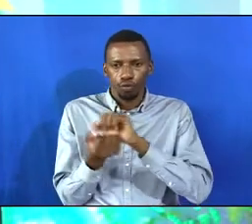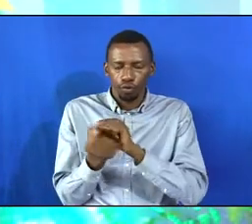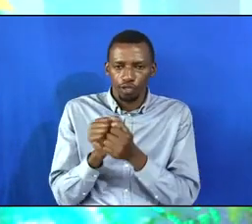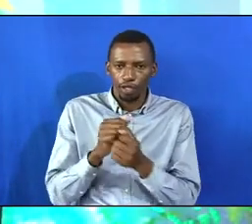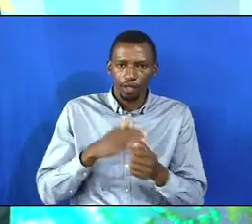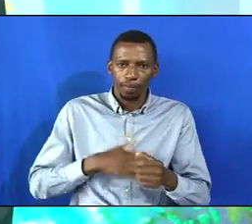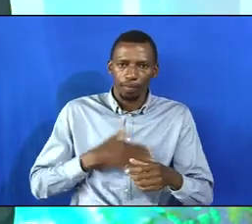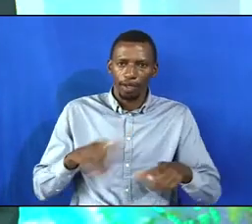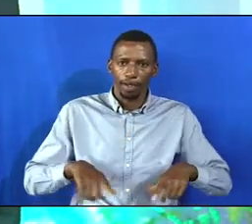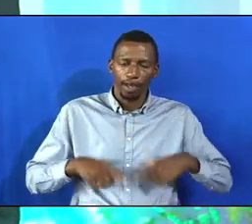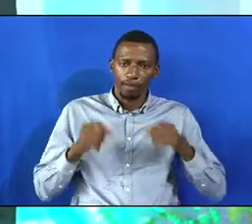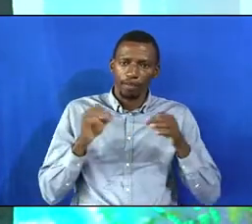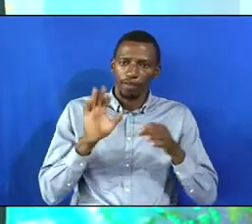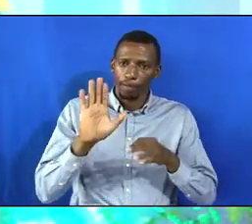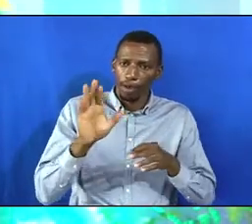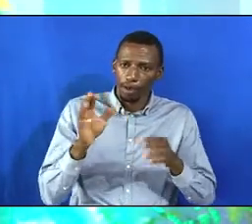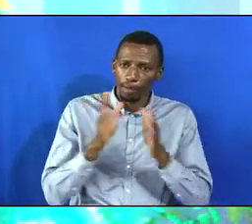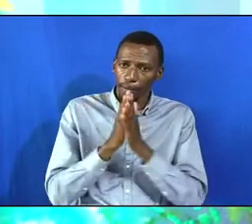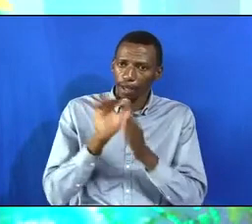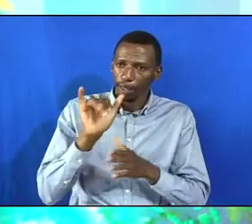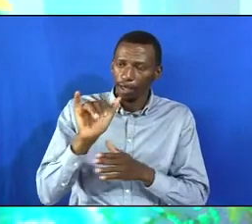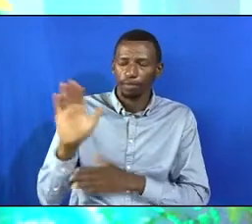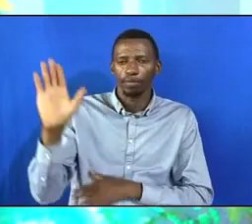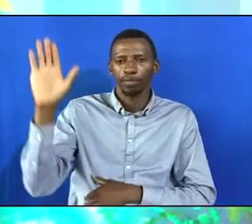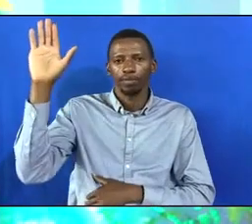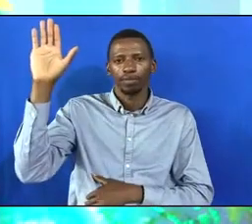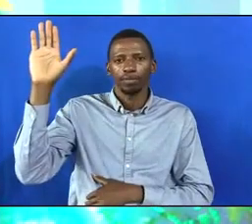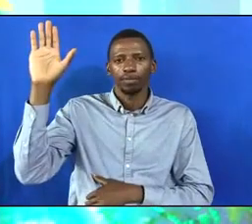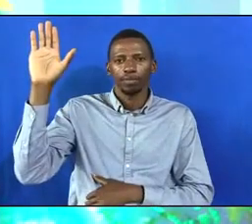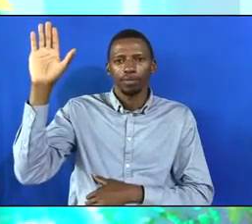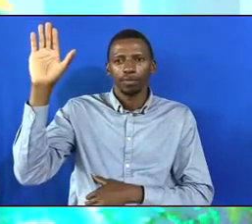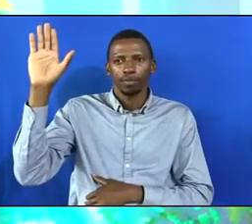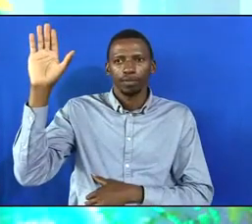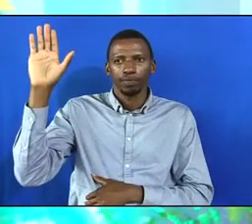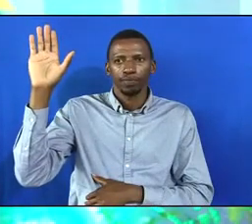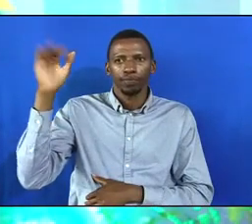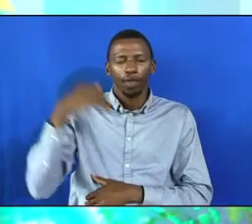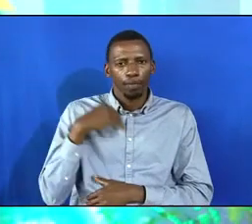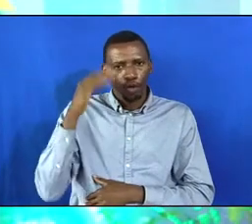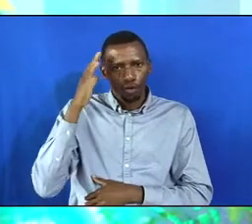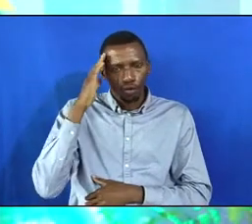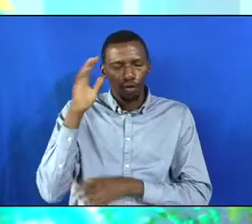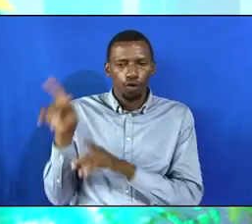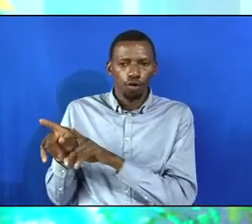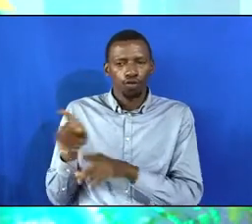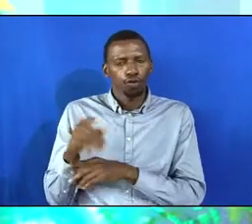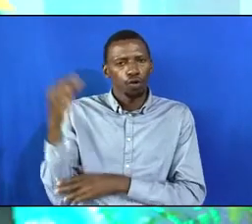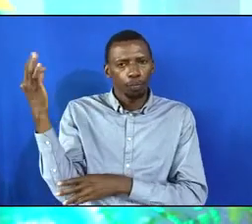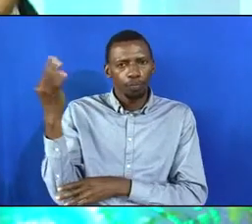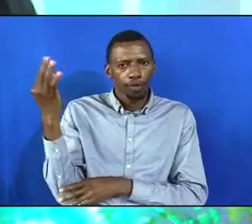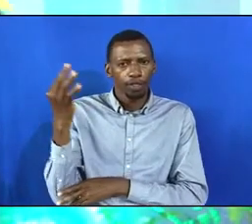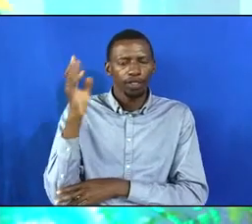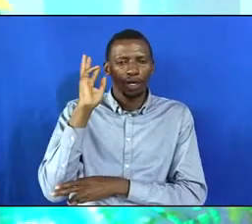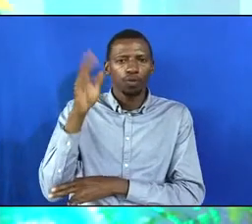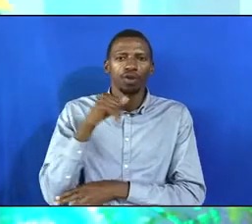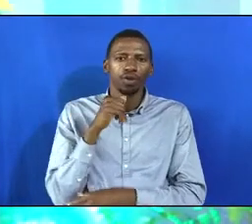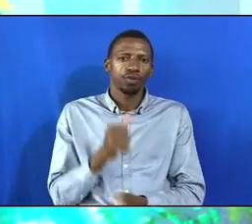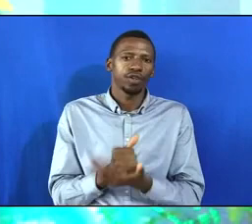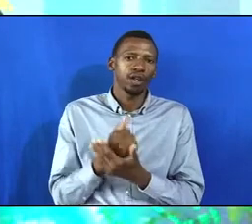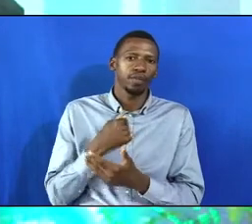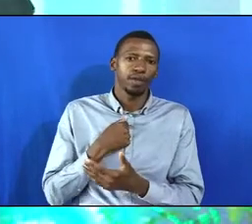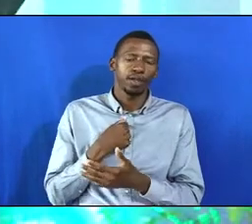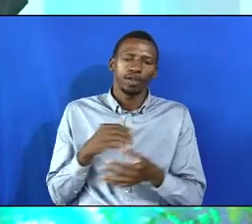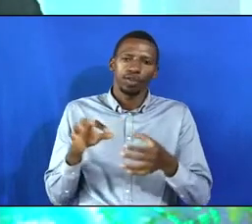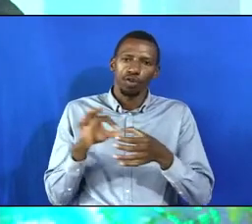life. If you are telling God that, raise up your hand. My hand is also up. I know even preaching will not help me. It is connection with